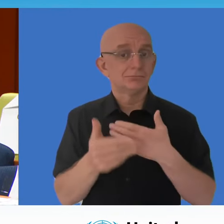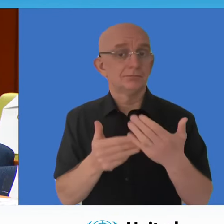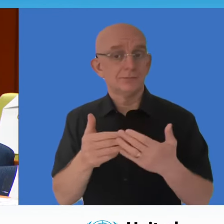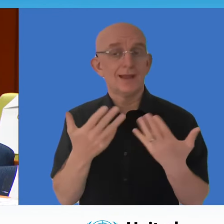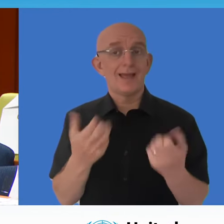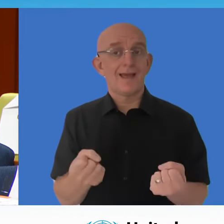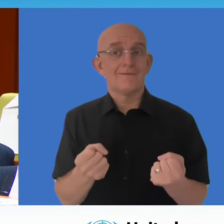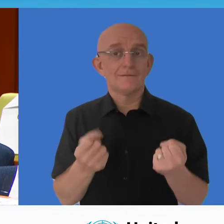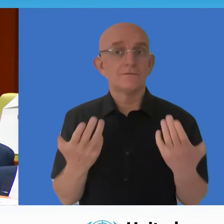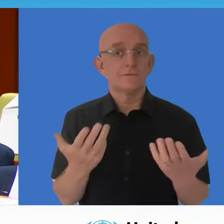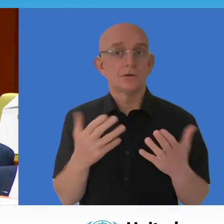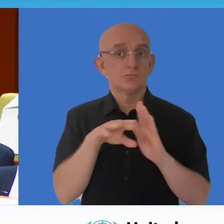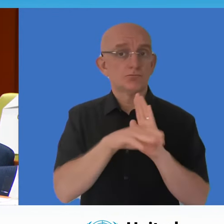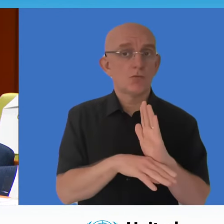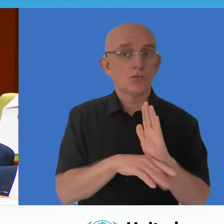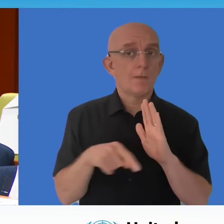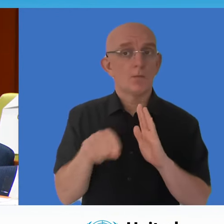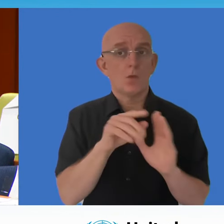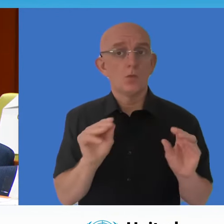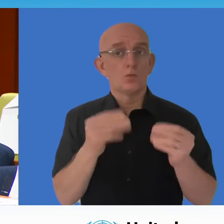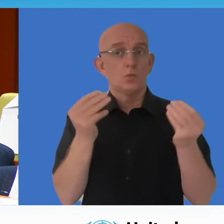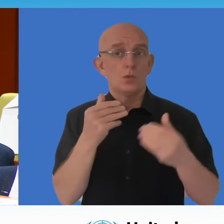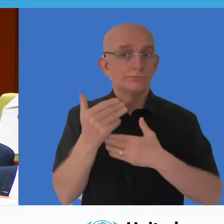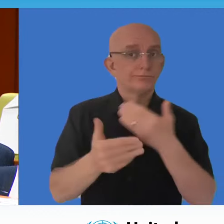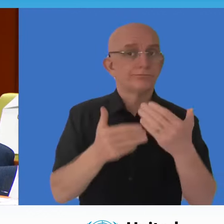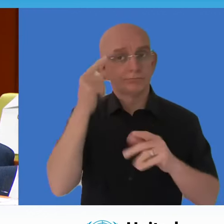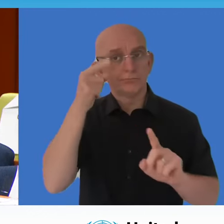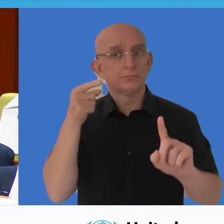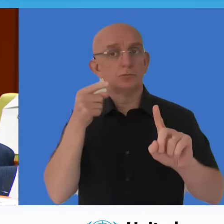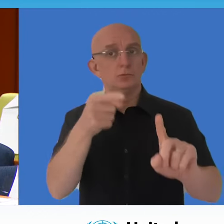free business training to unemployed youth.